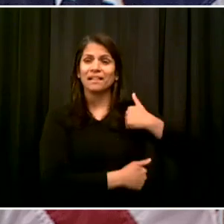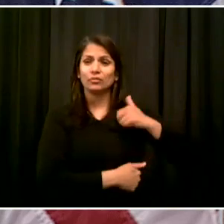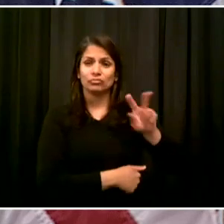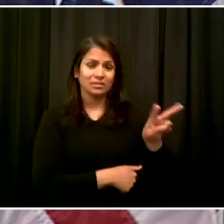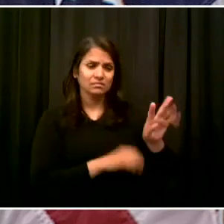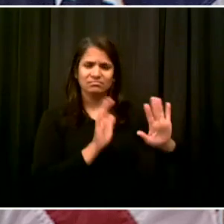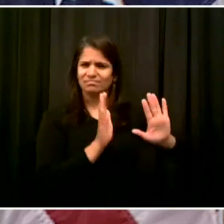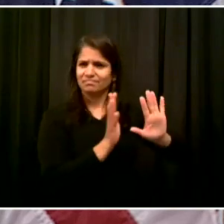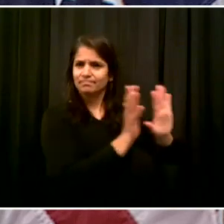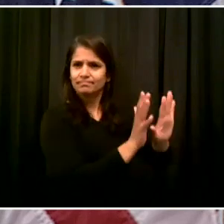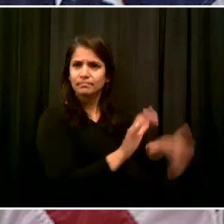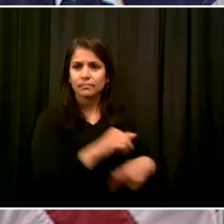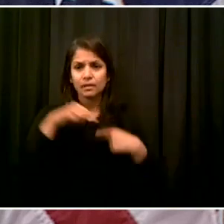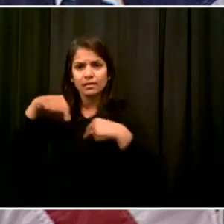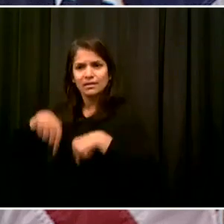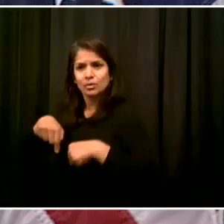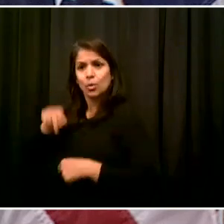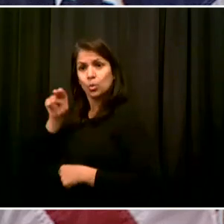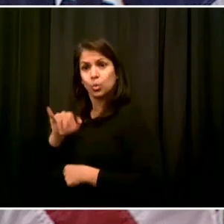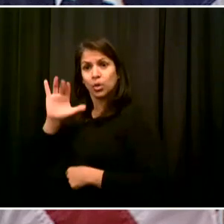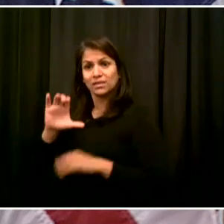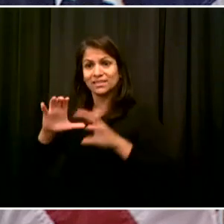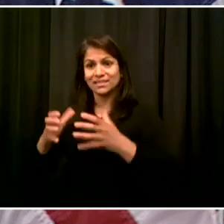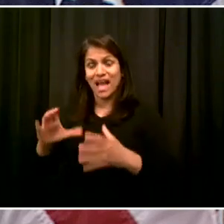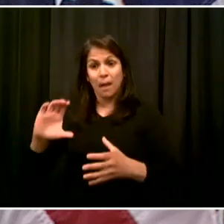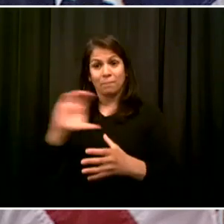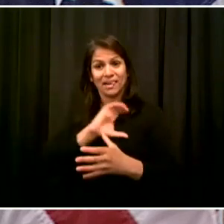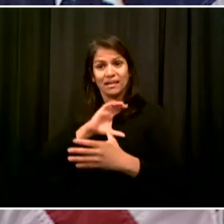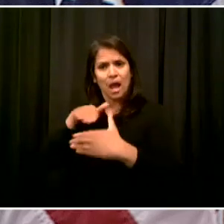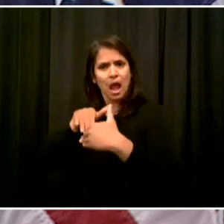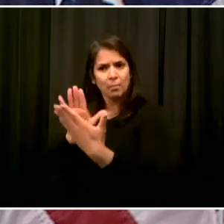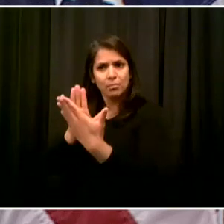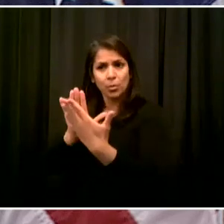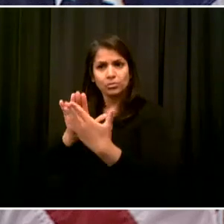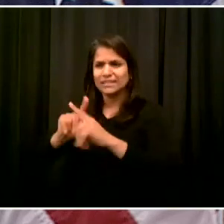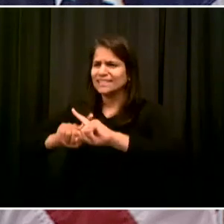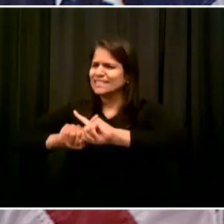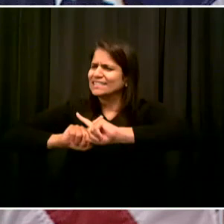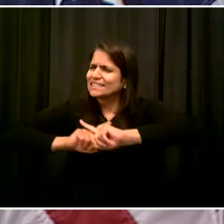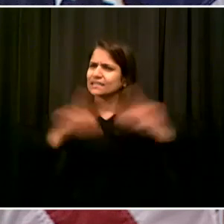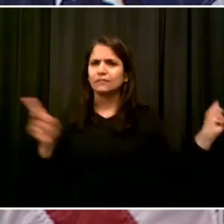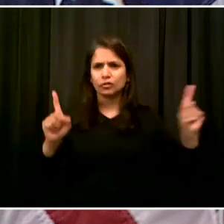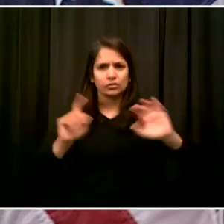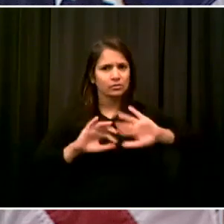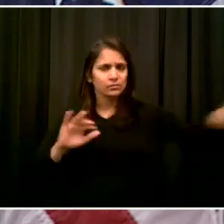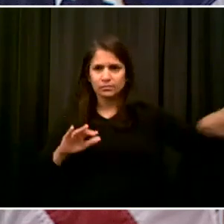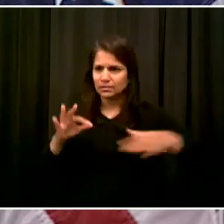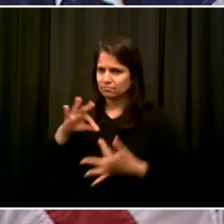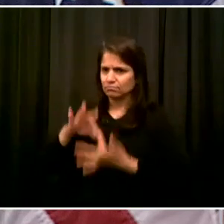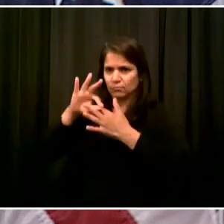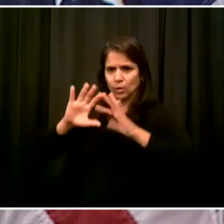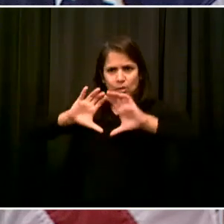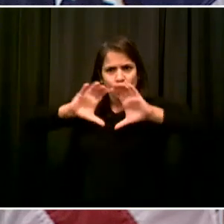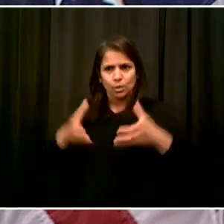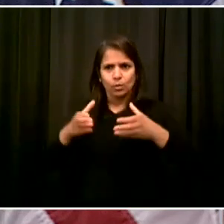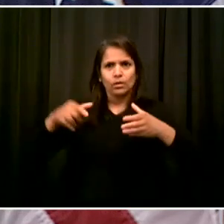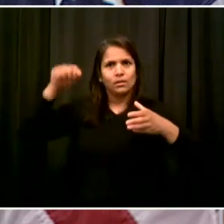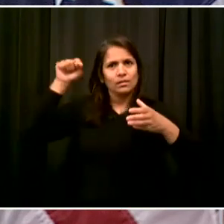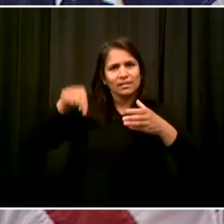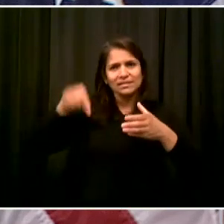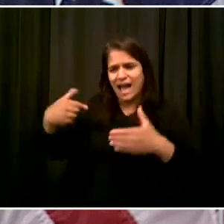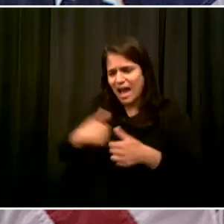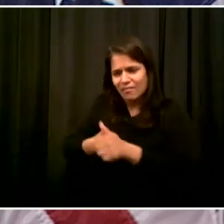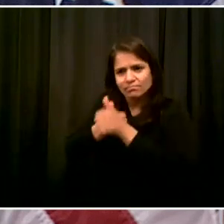residents their cell phone, their email address, humanly build relationships of respect, work from